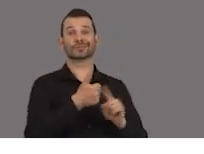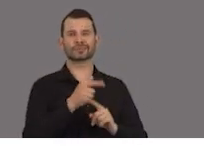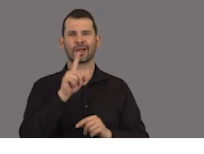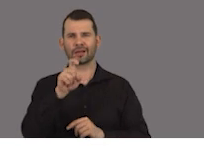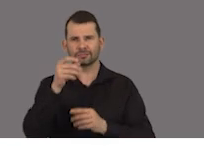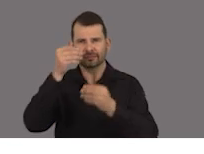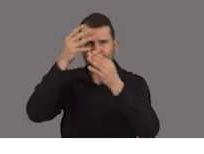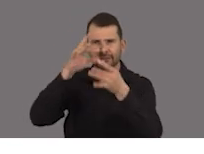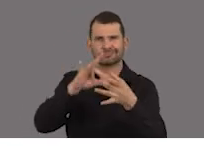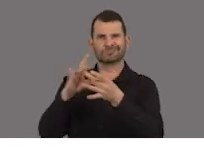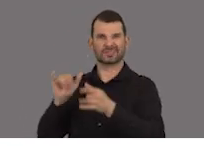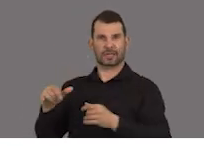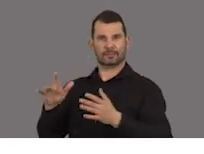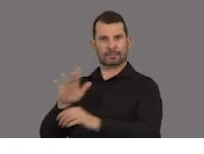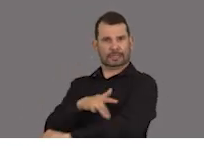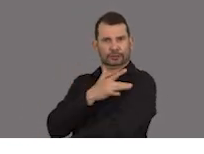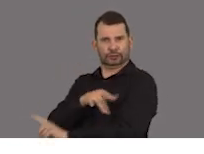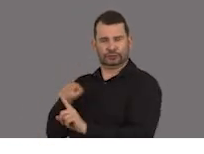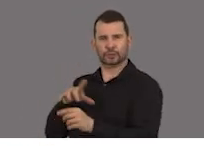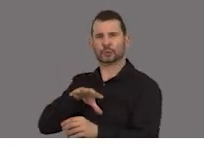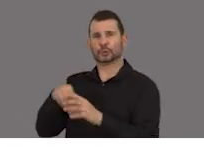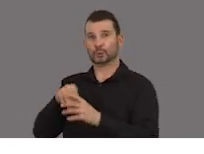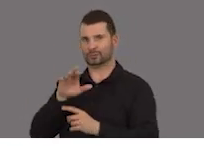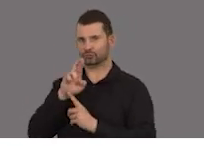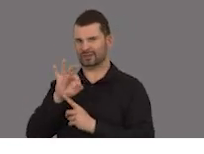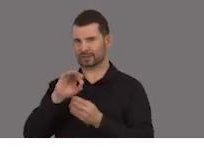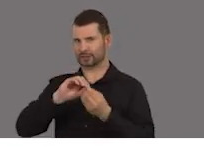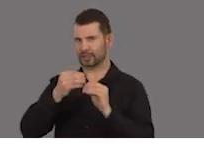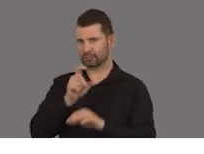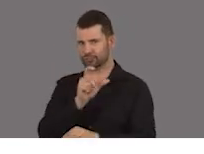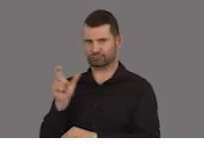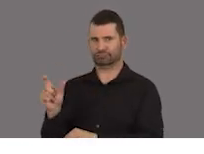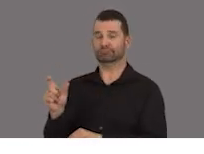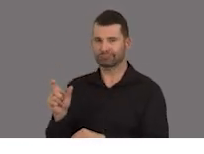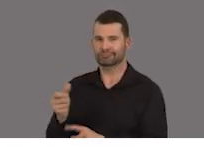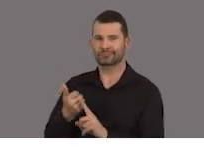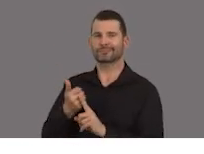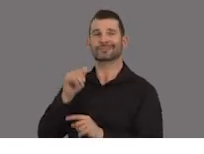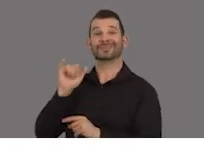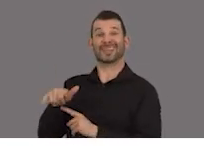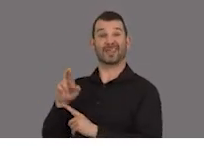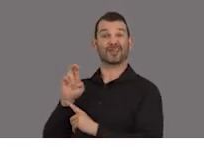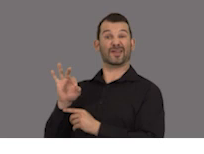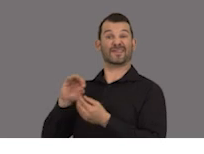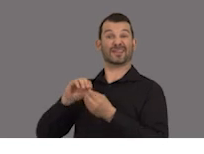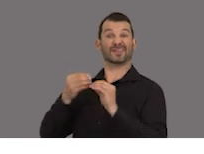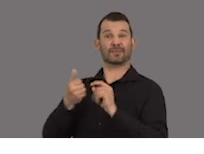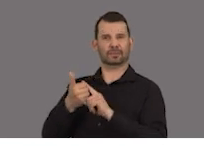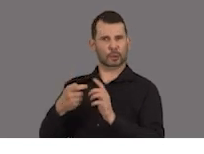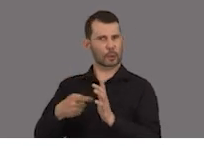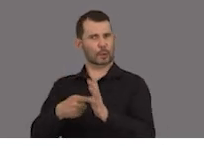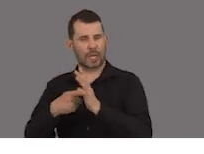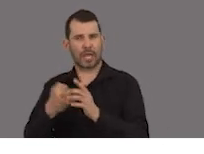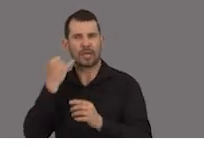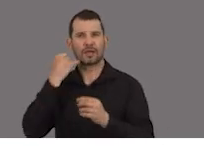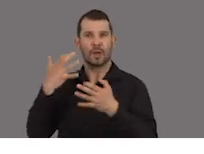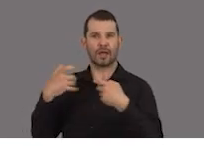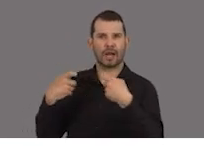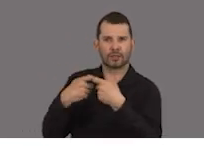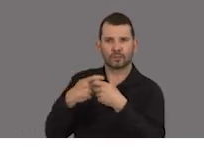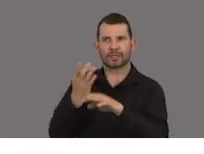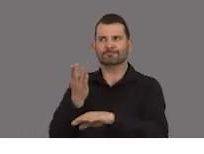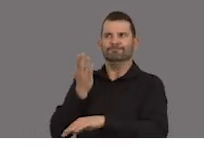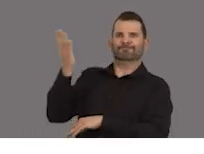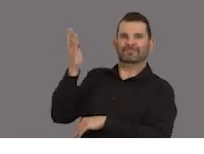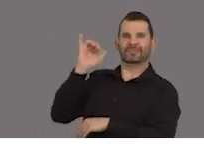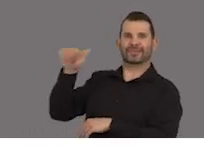The next page asks for information about the patient, including the reference number. The reference number is required